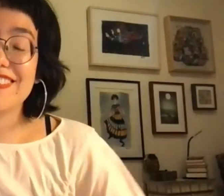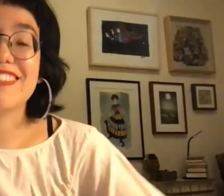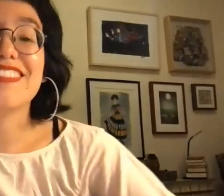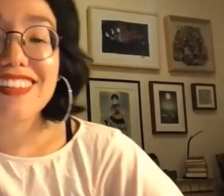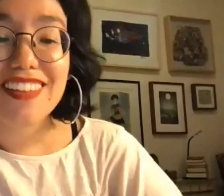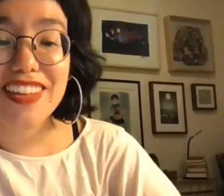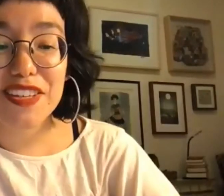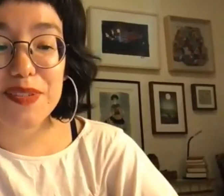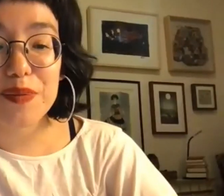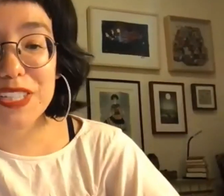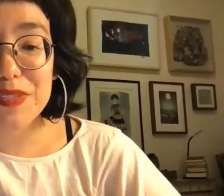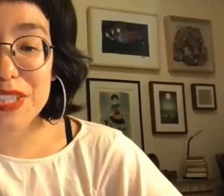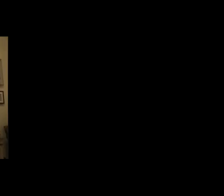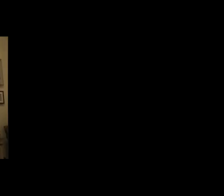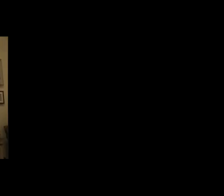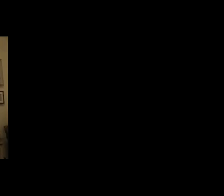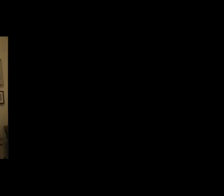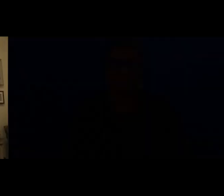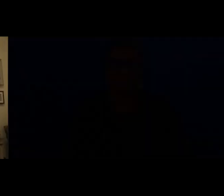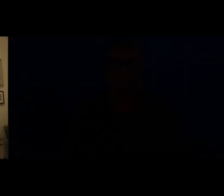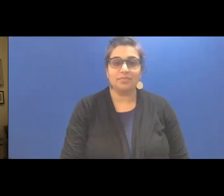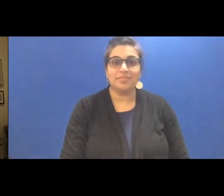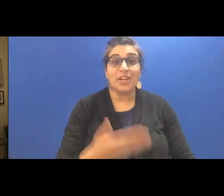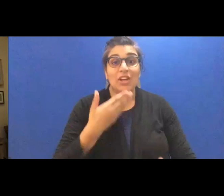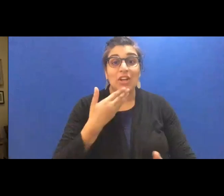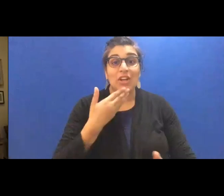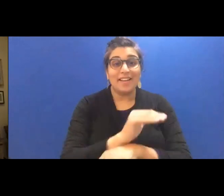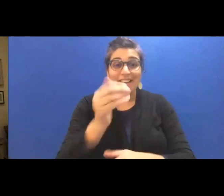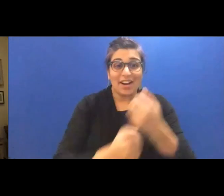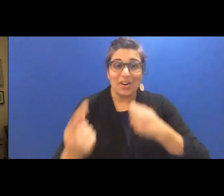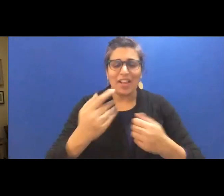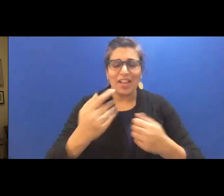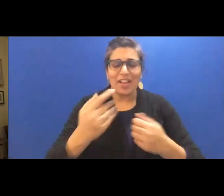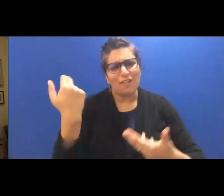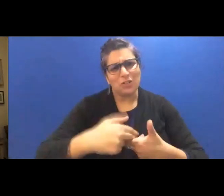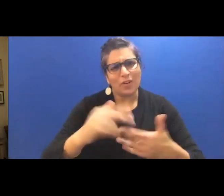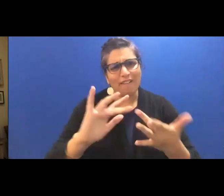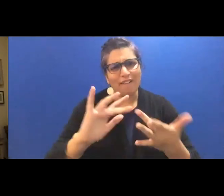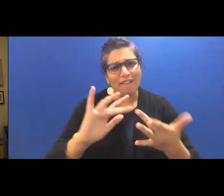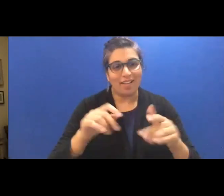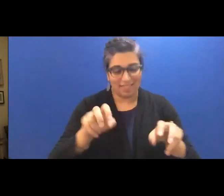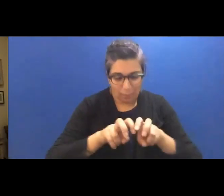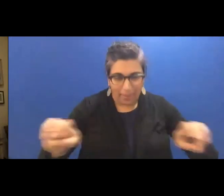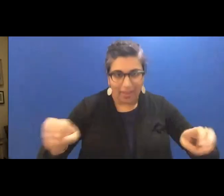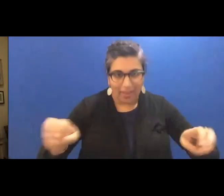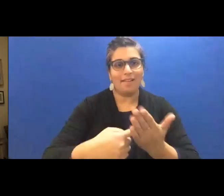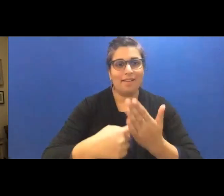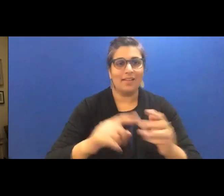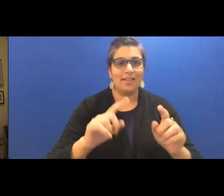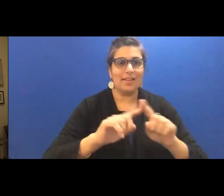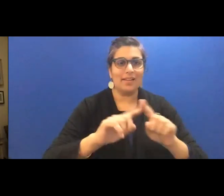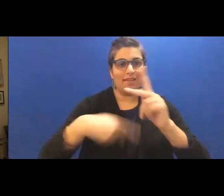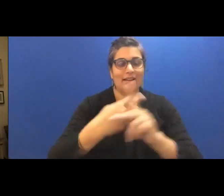everyone. Thank you so much for joining us online for tonight's event. This panel discussion on different versions